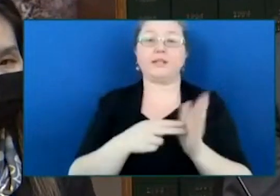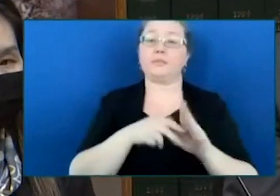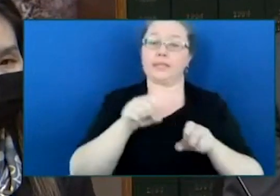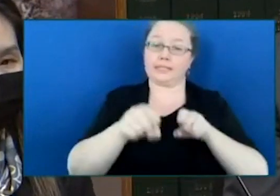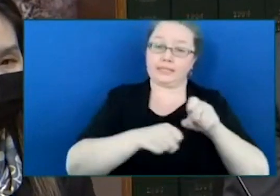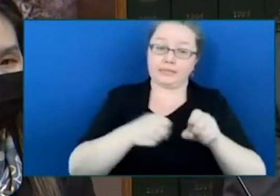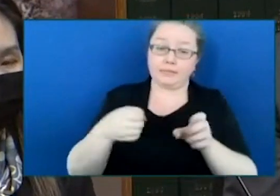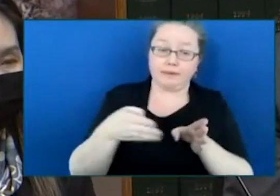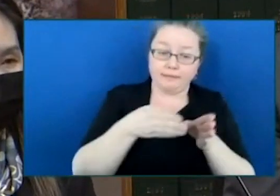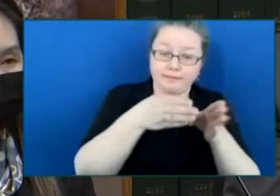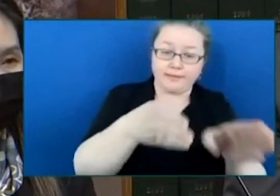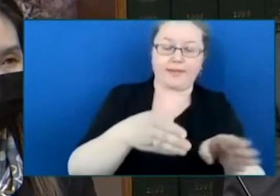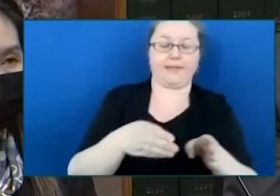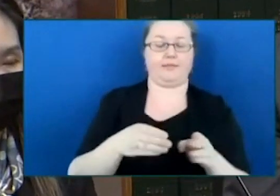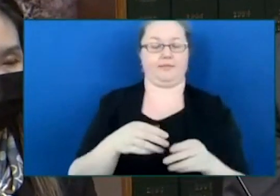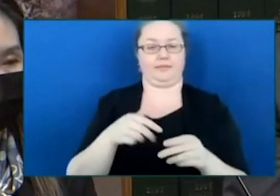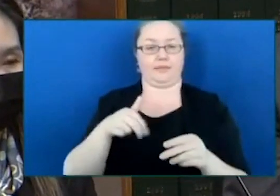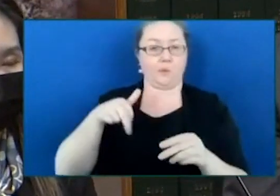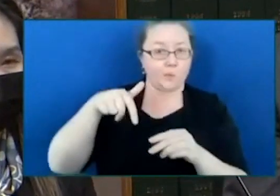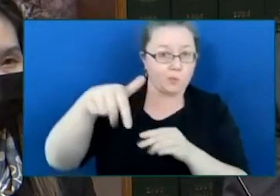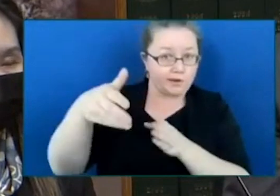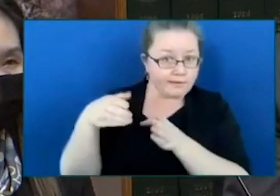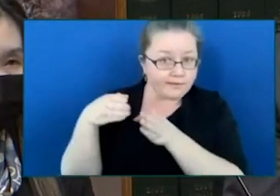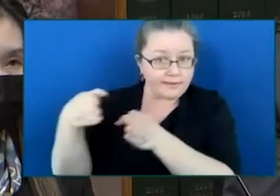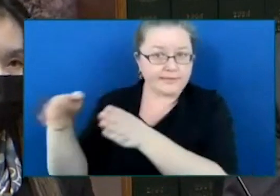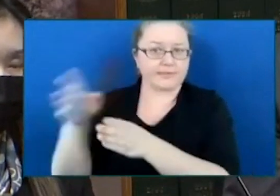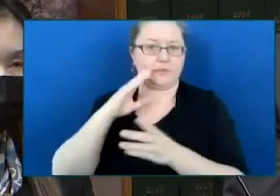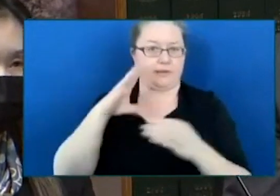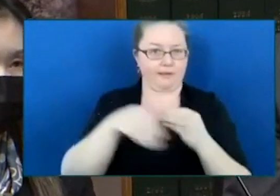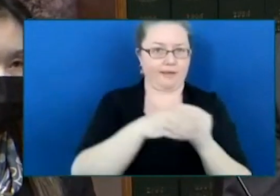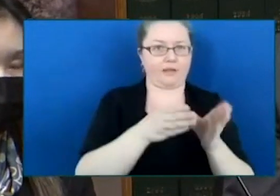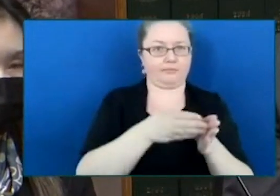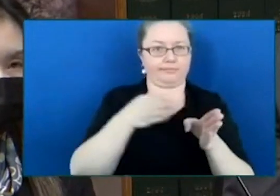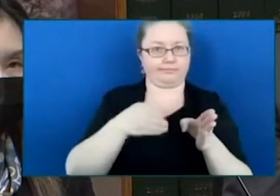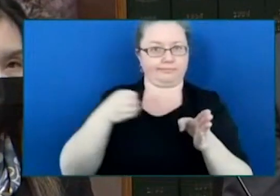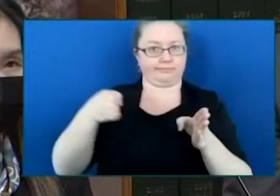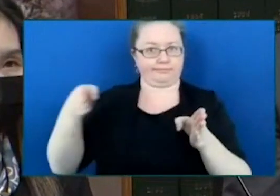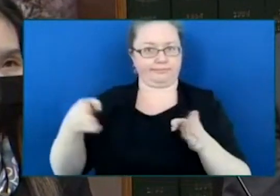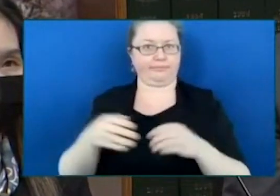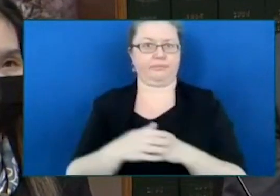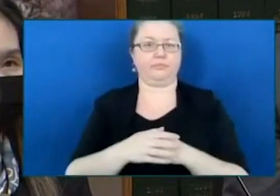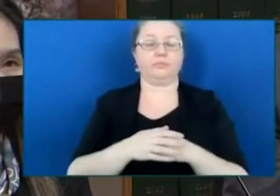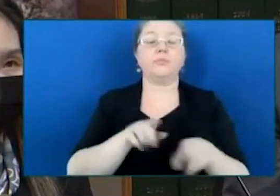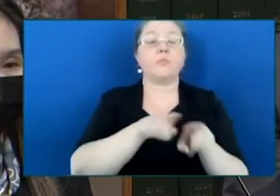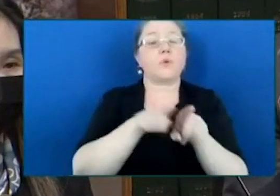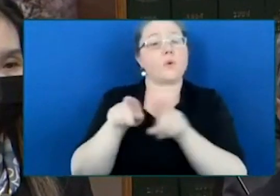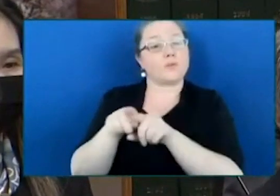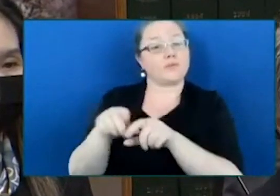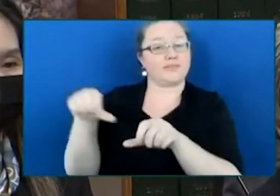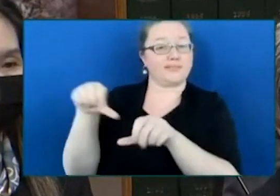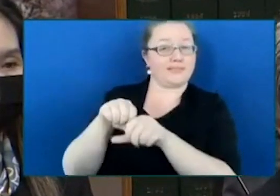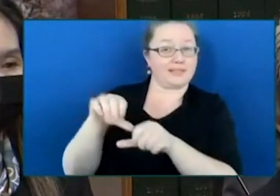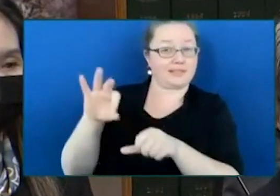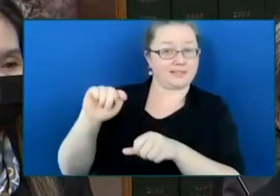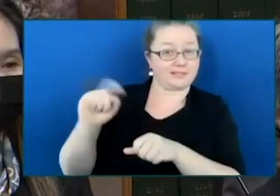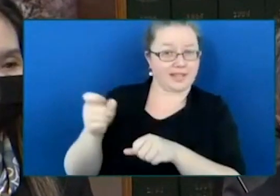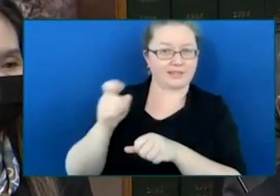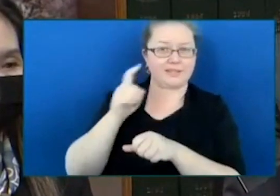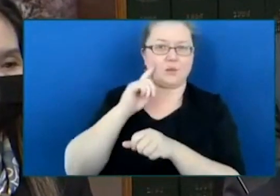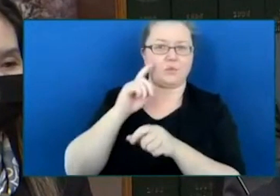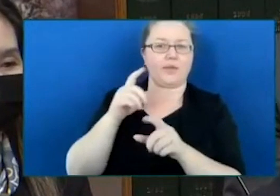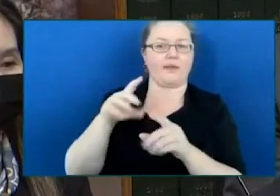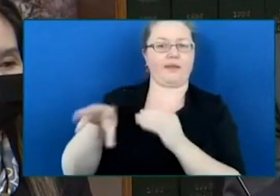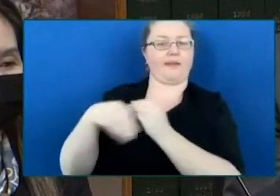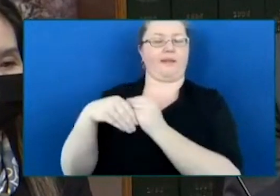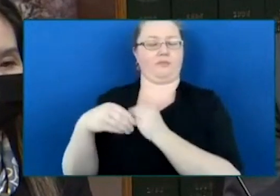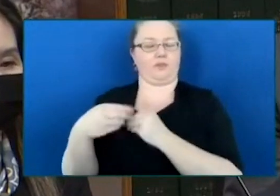pathways. We are also expanding exemptions to the motor fuel tax and to include hydrogen-powered vehicles. This